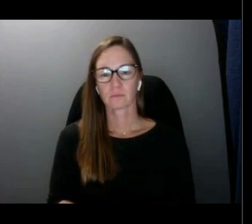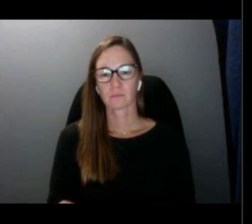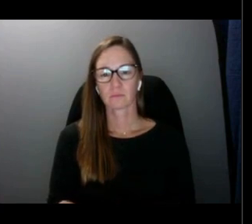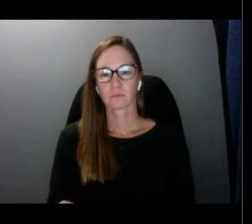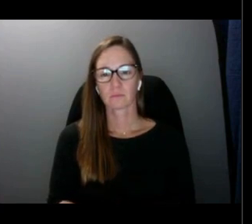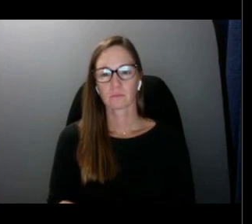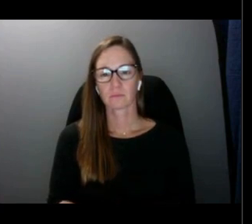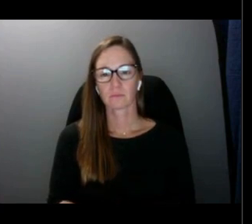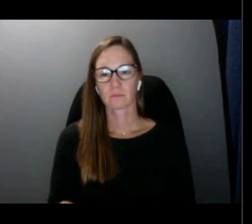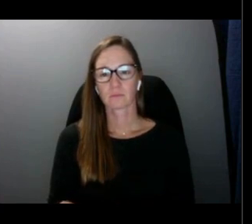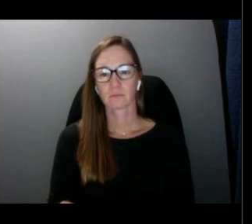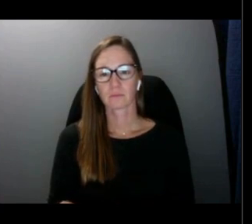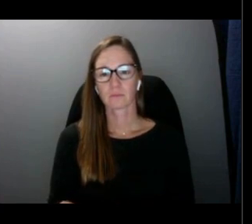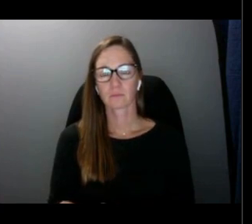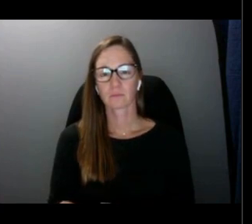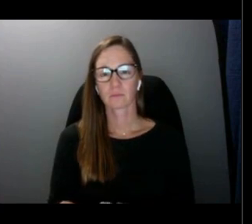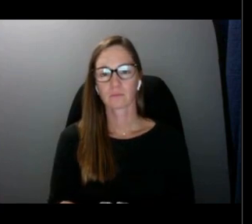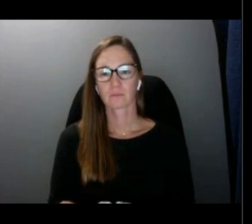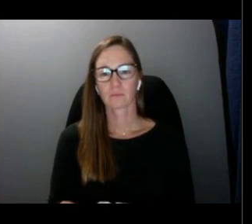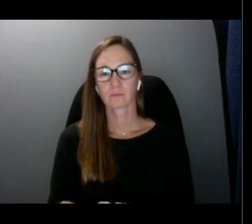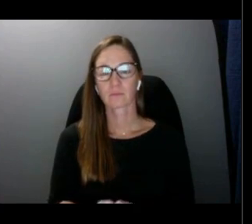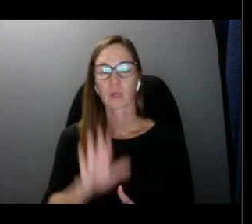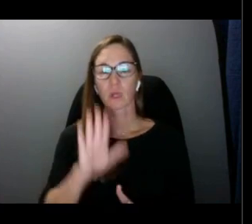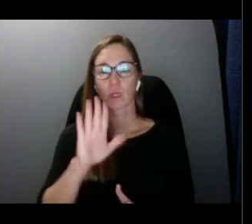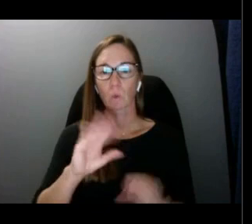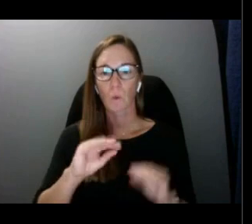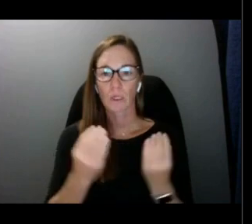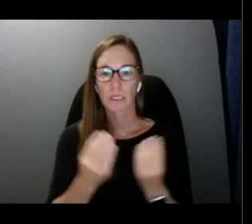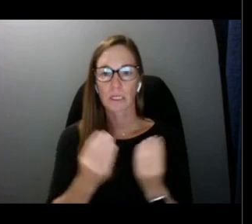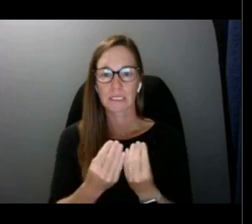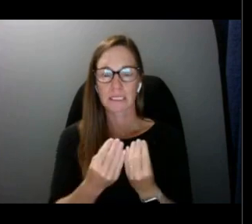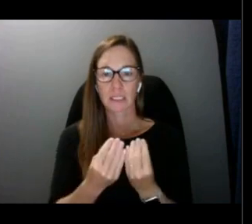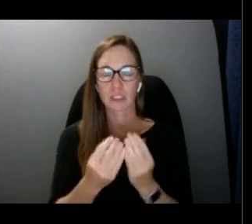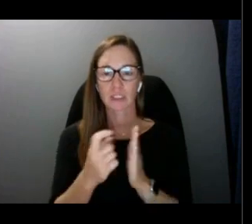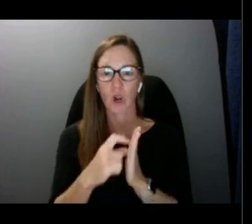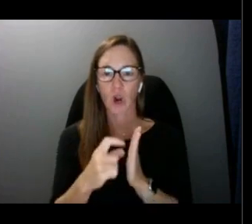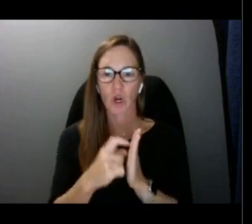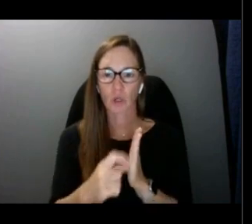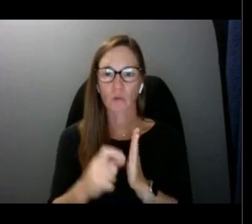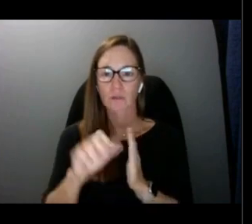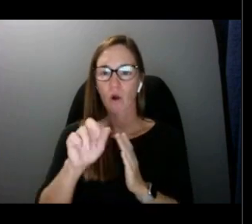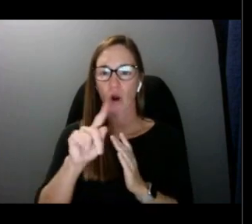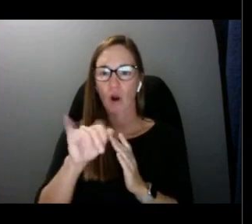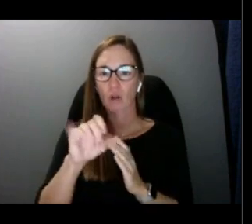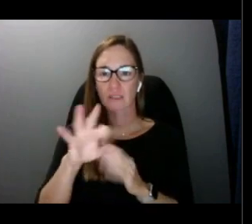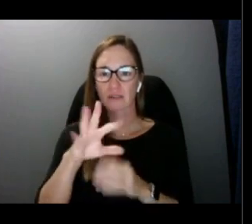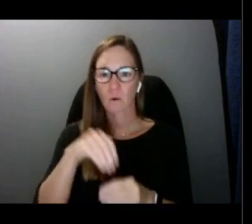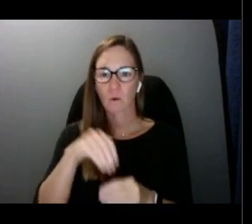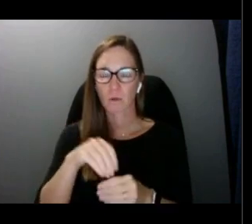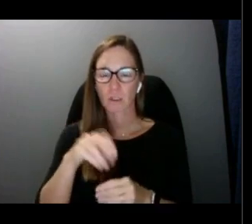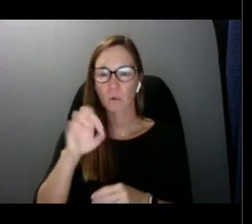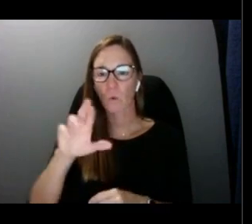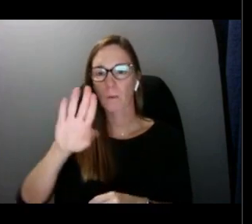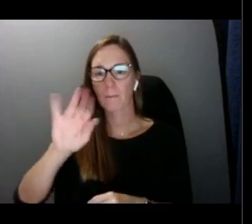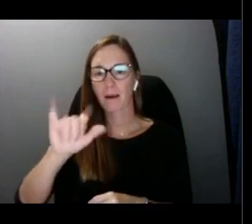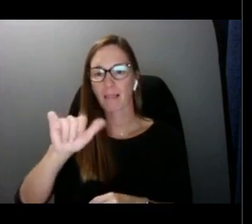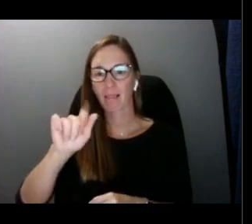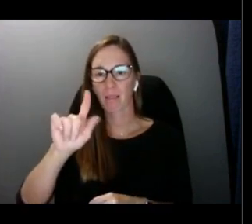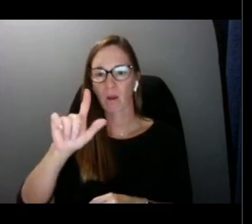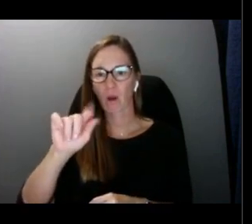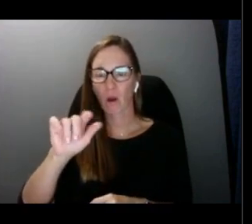these would be things like your organization's articles of incorporation or bylaws, or